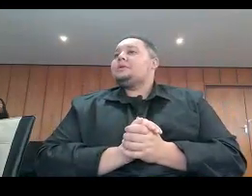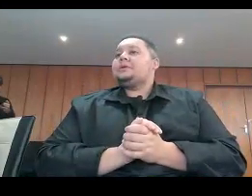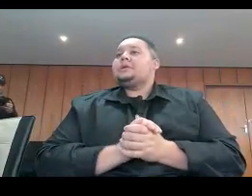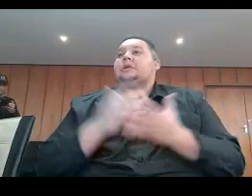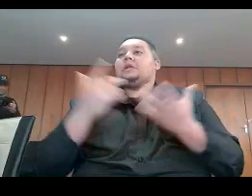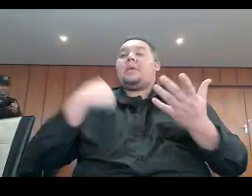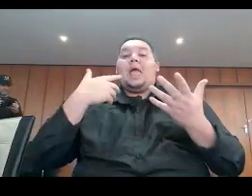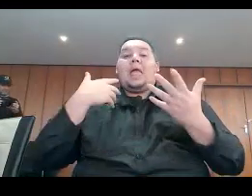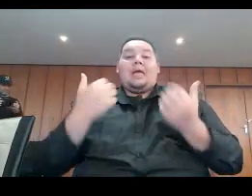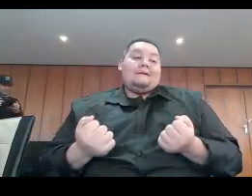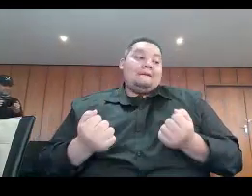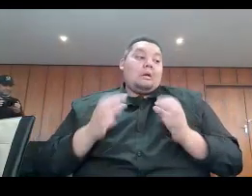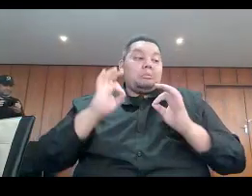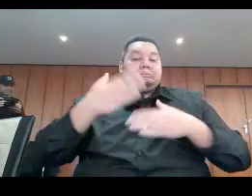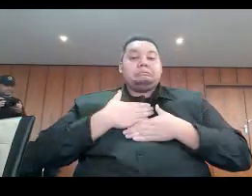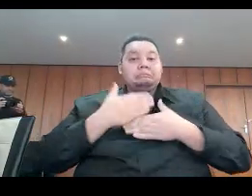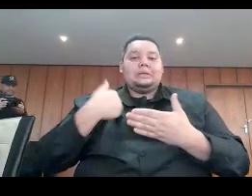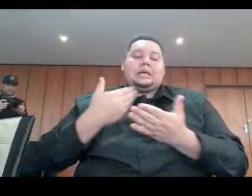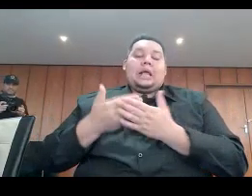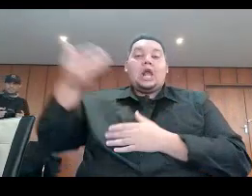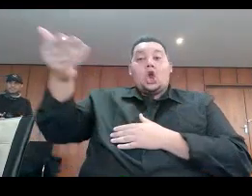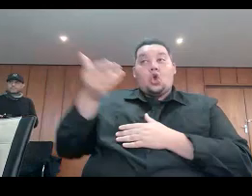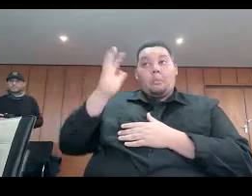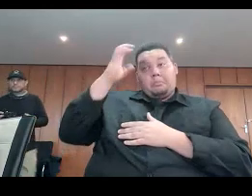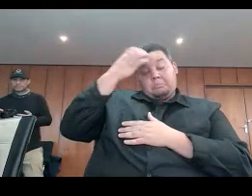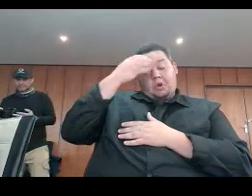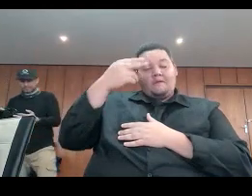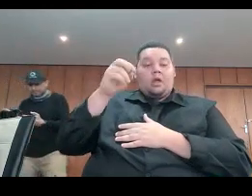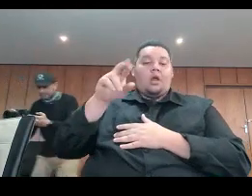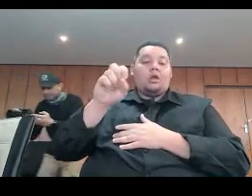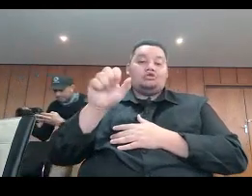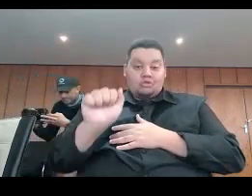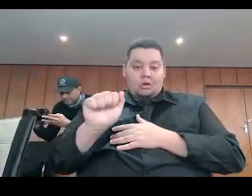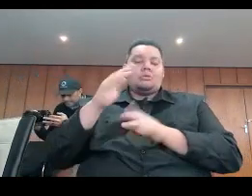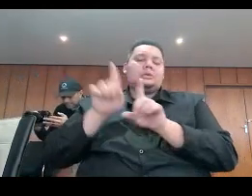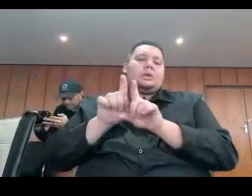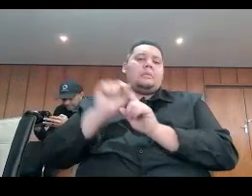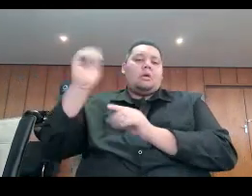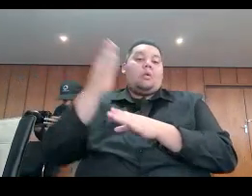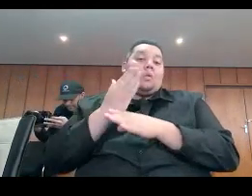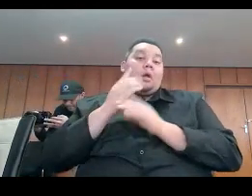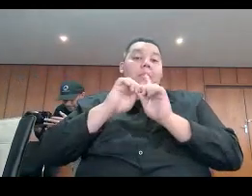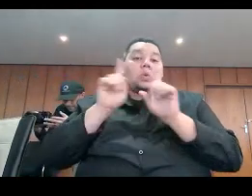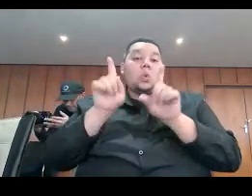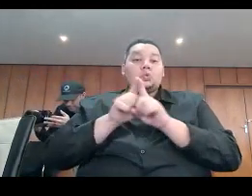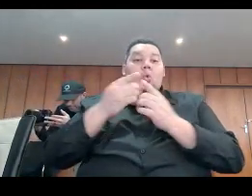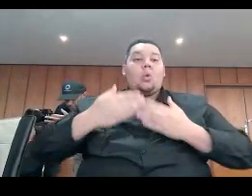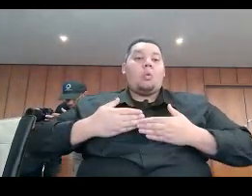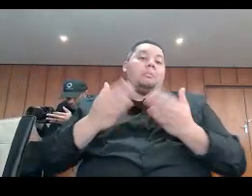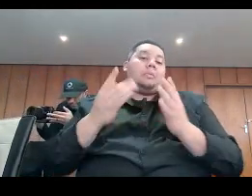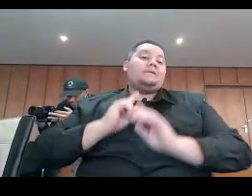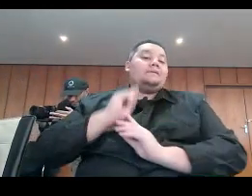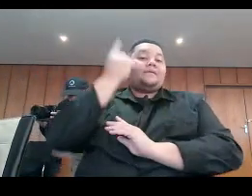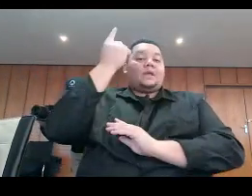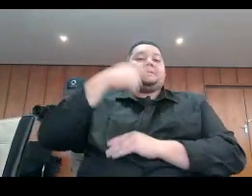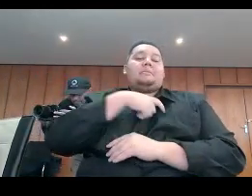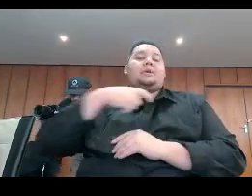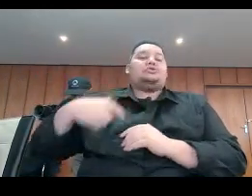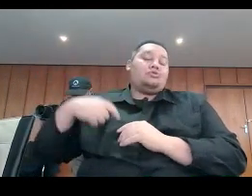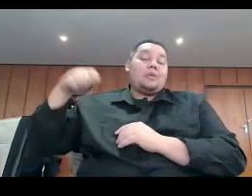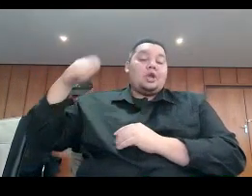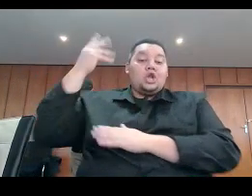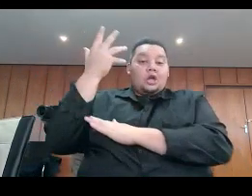have the pleasure to introduce Harsha and her work, and also open the first presidential lecture on disability,